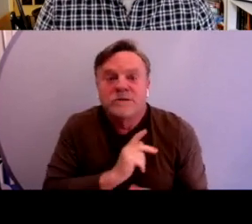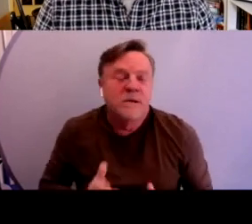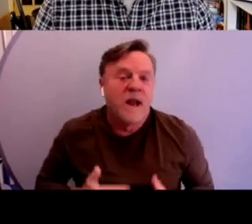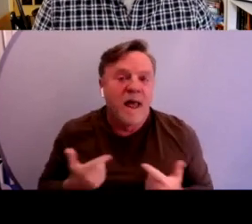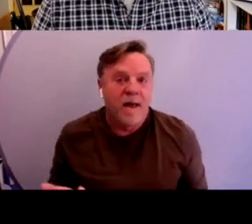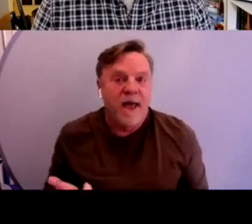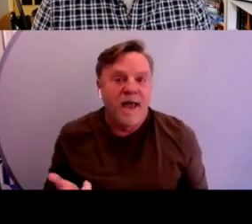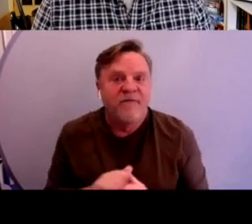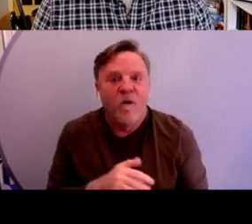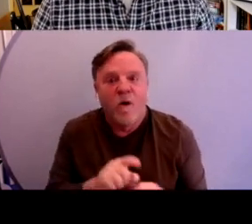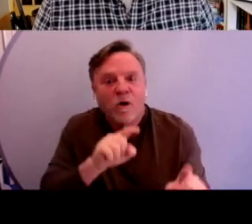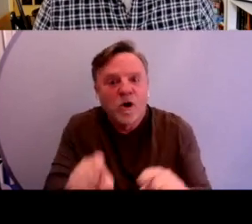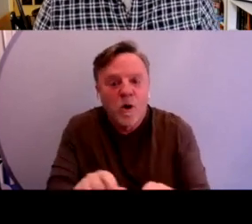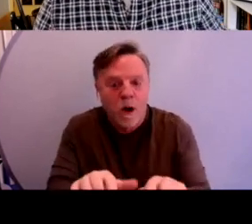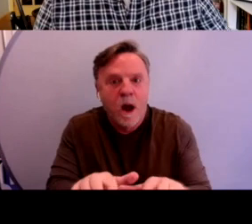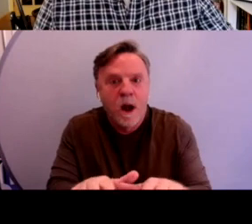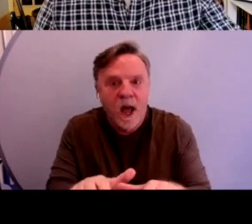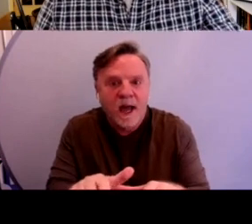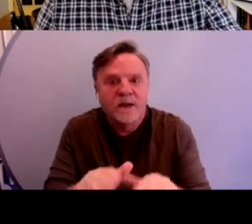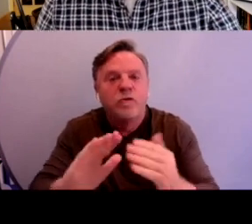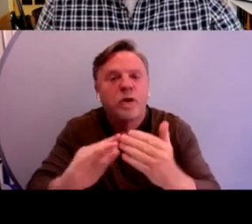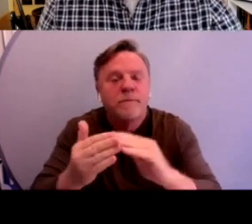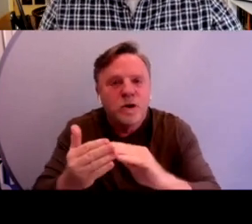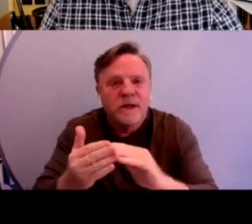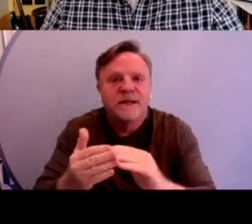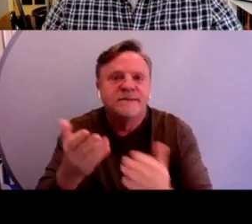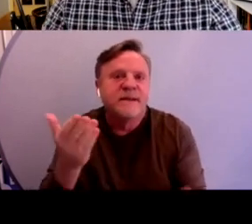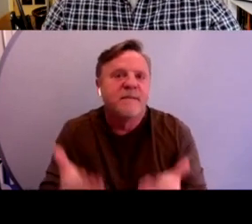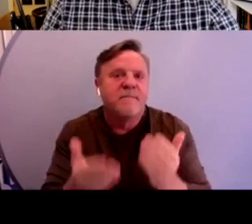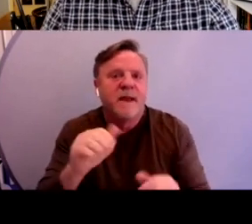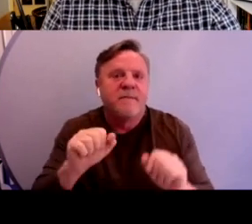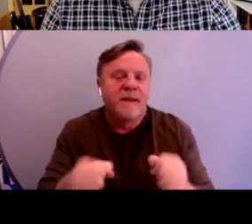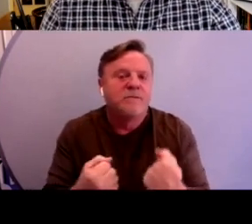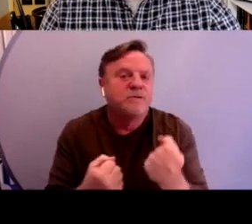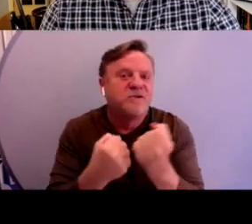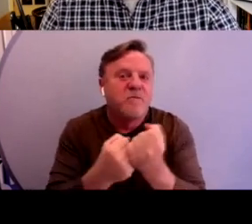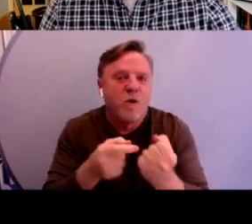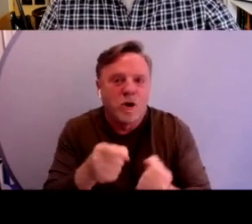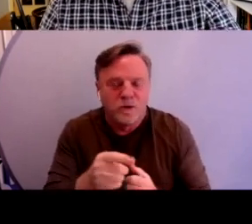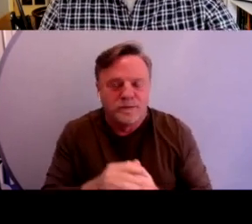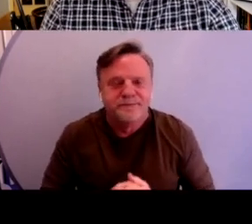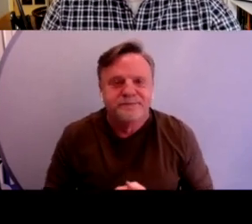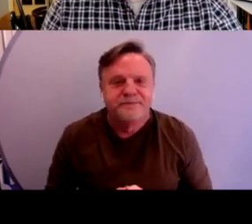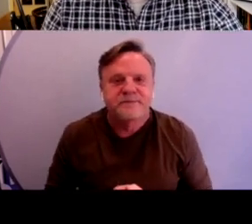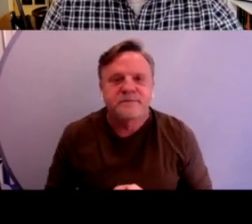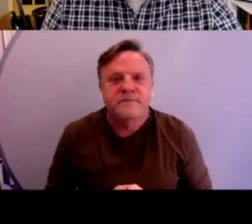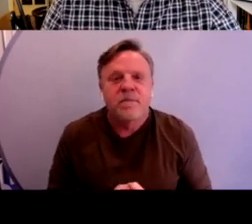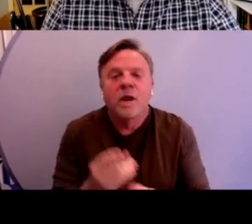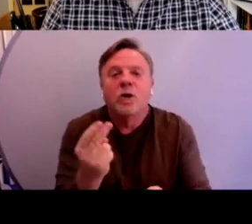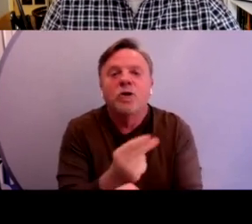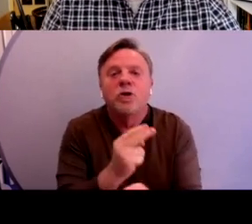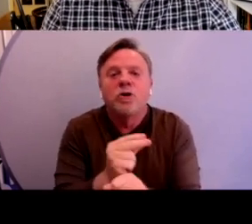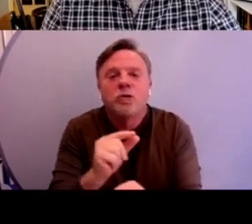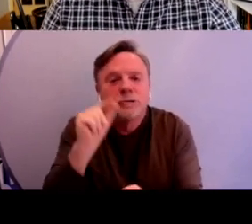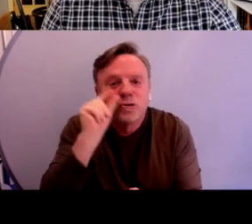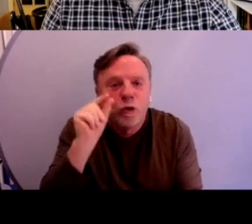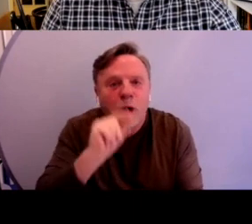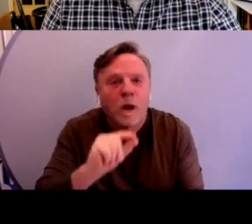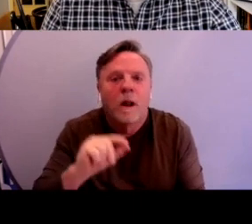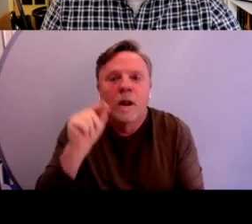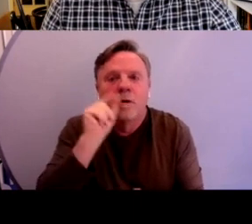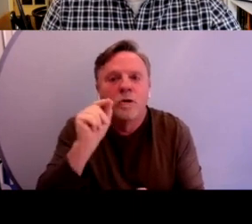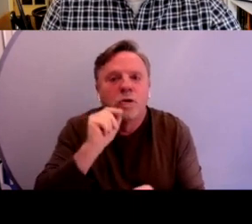turn online to communities that might be able to support you there. Use Google Street